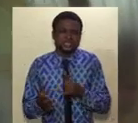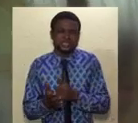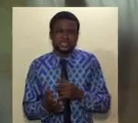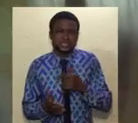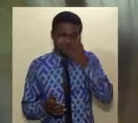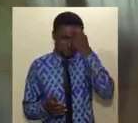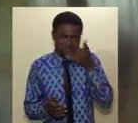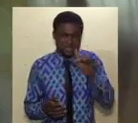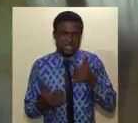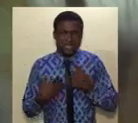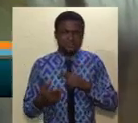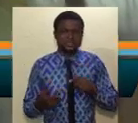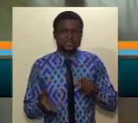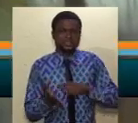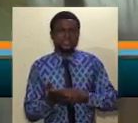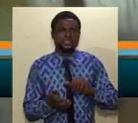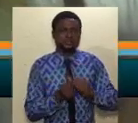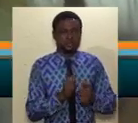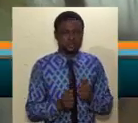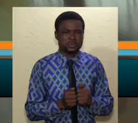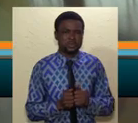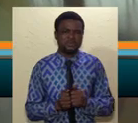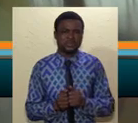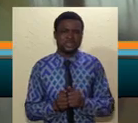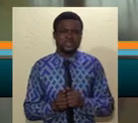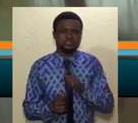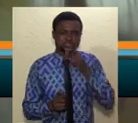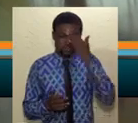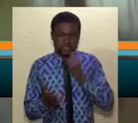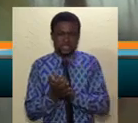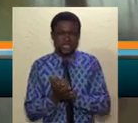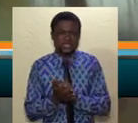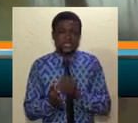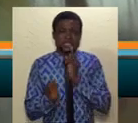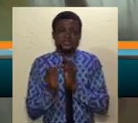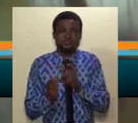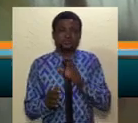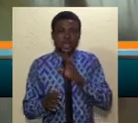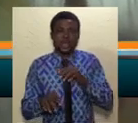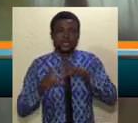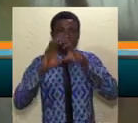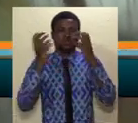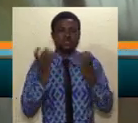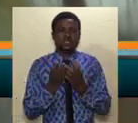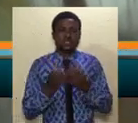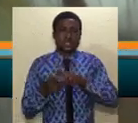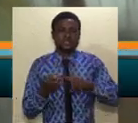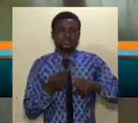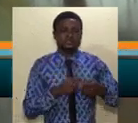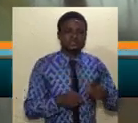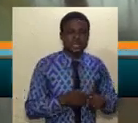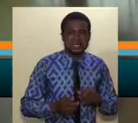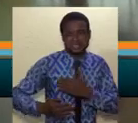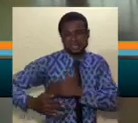these issues at the home front. So we can see we all have a role to play. So if you're in the community, you live as a